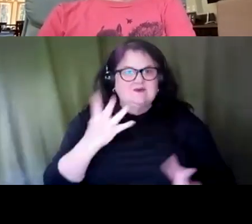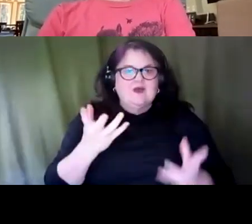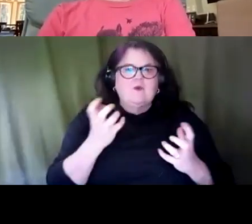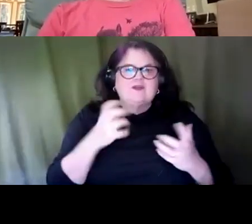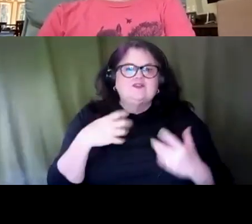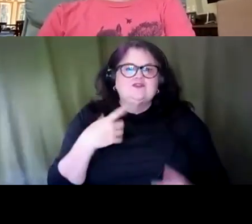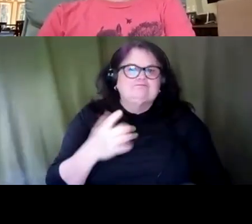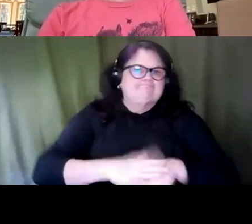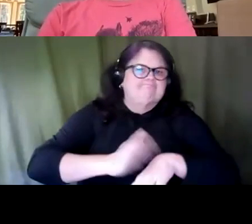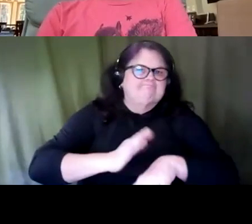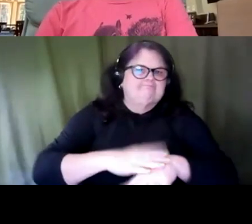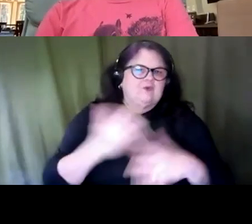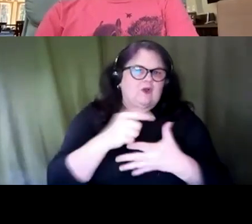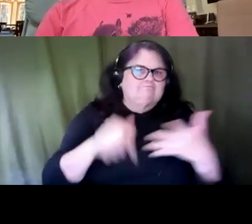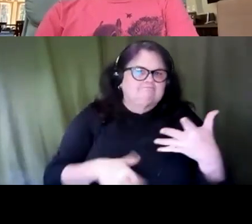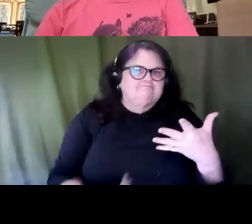you on notice of what those are.